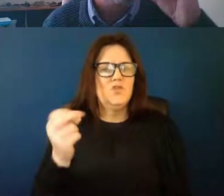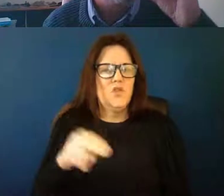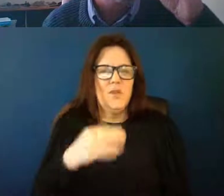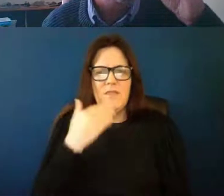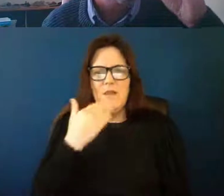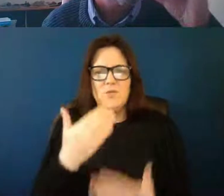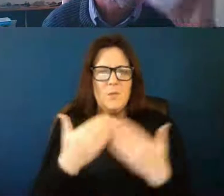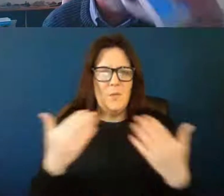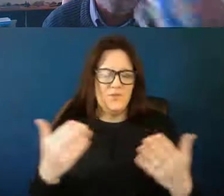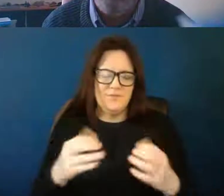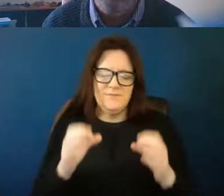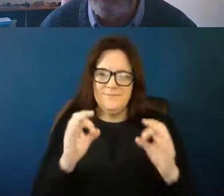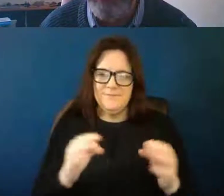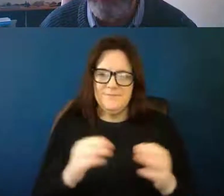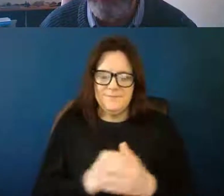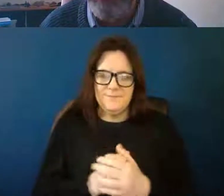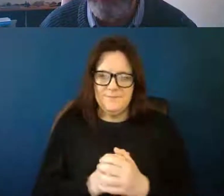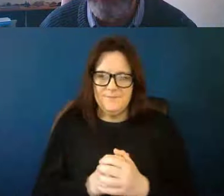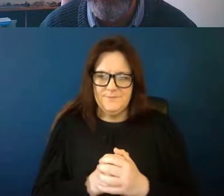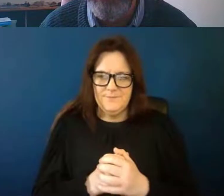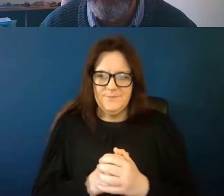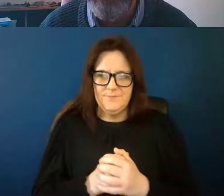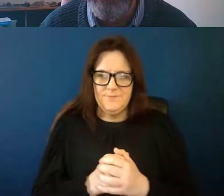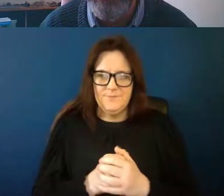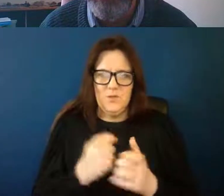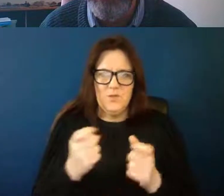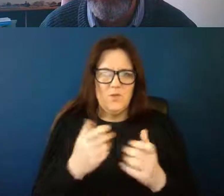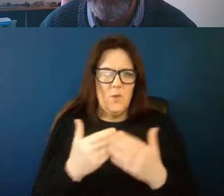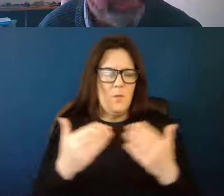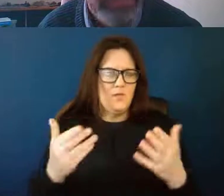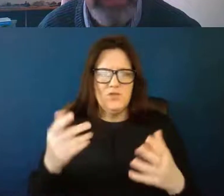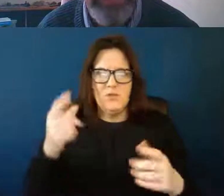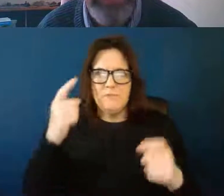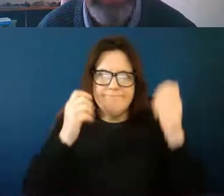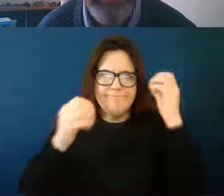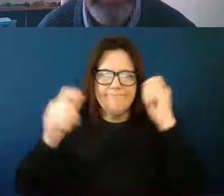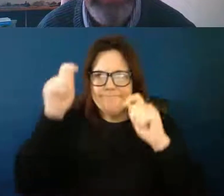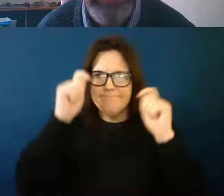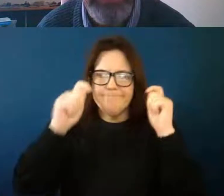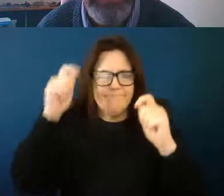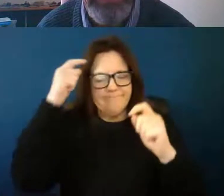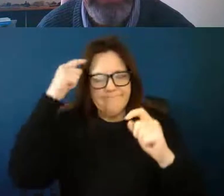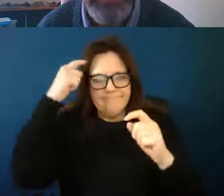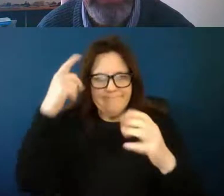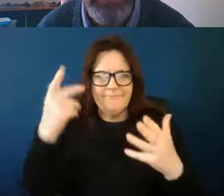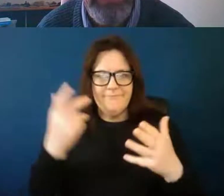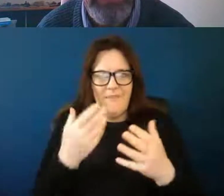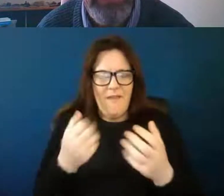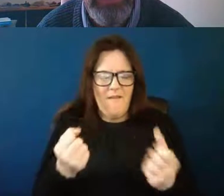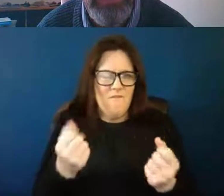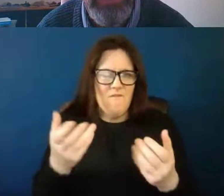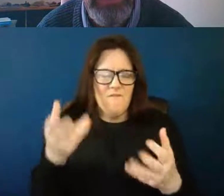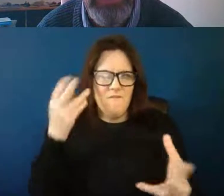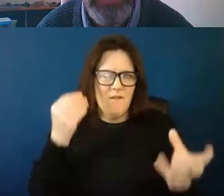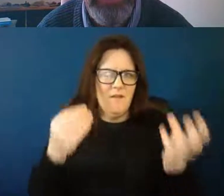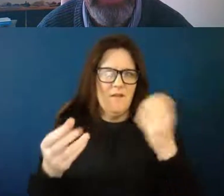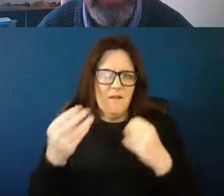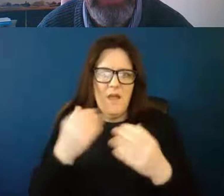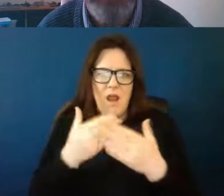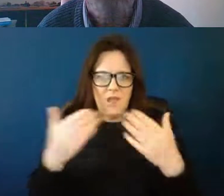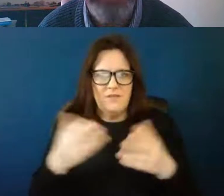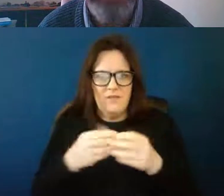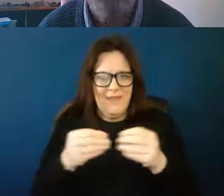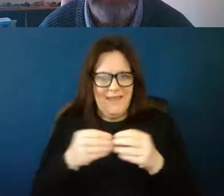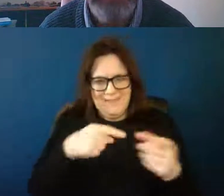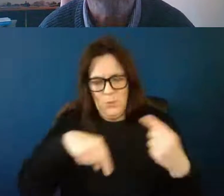was fantastic, and so much food for thought as well. And a lot of the things that you've been saying there are certainly things that we've been